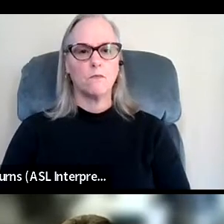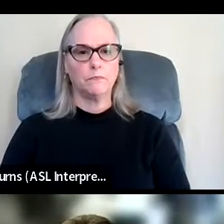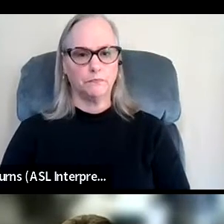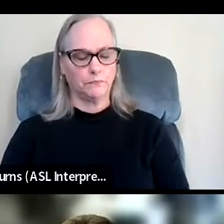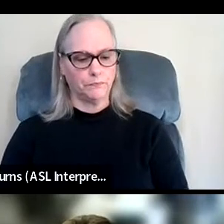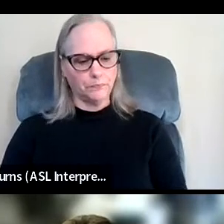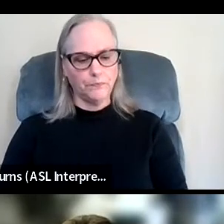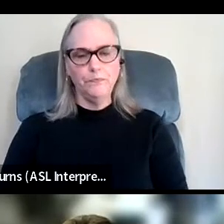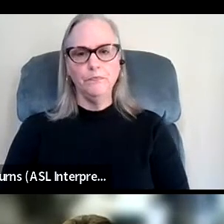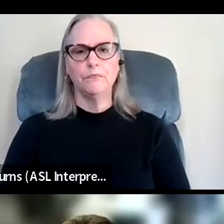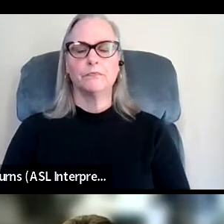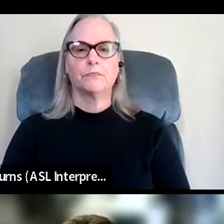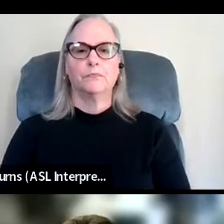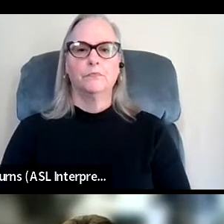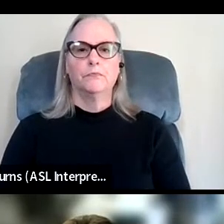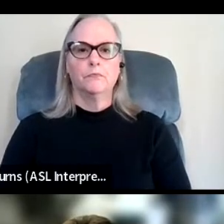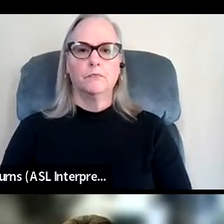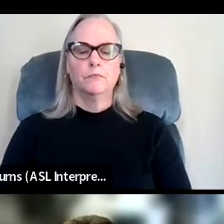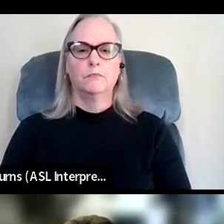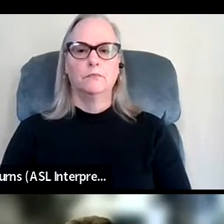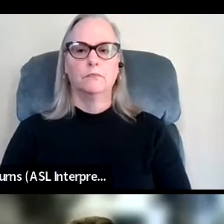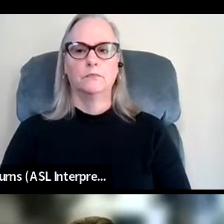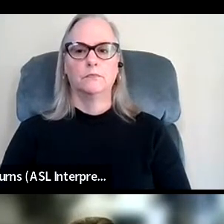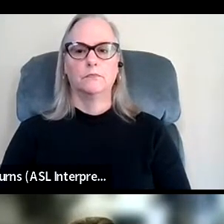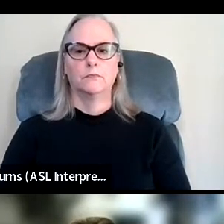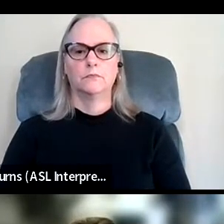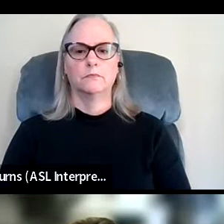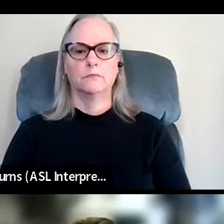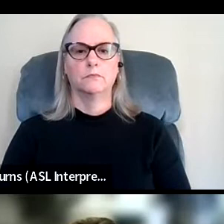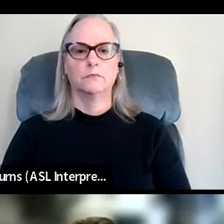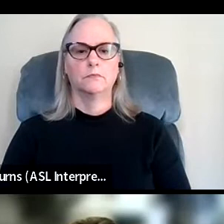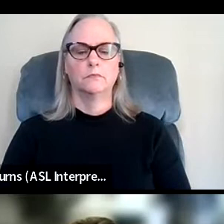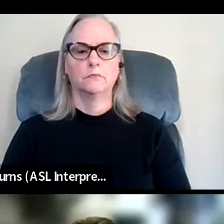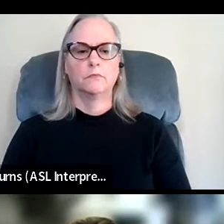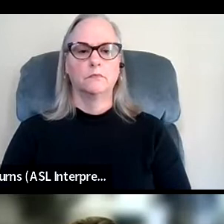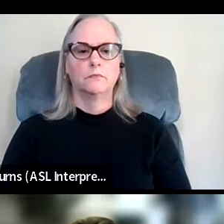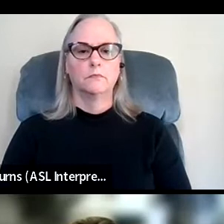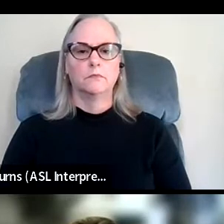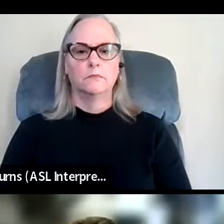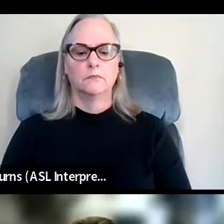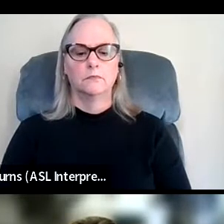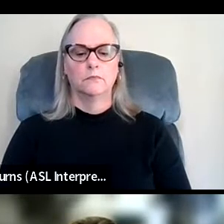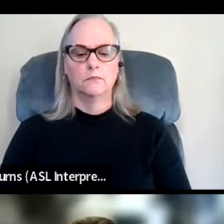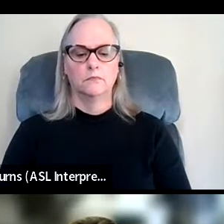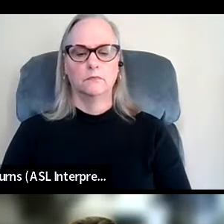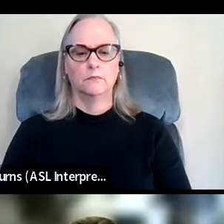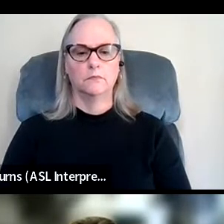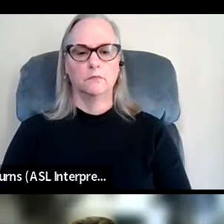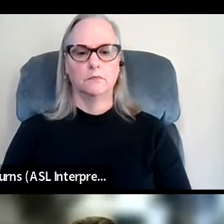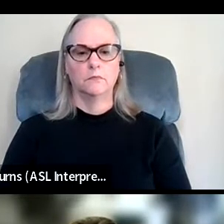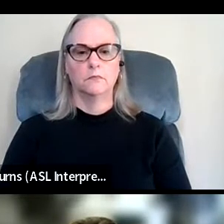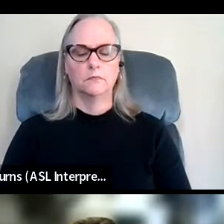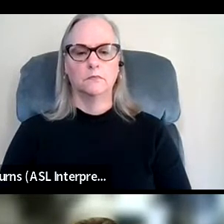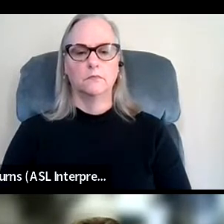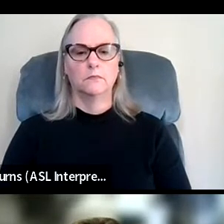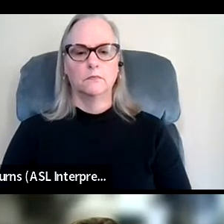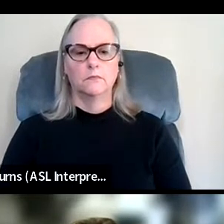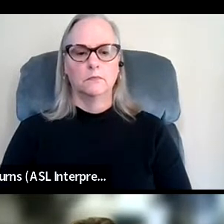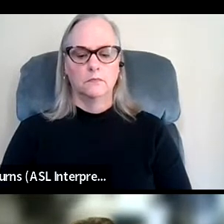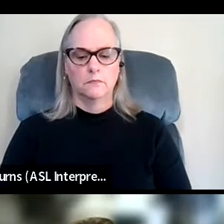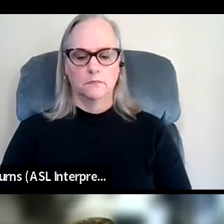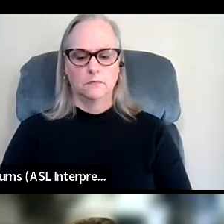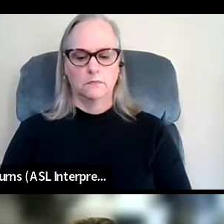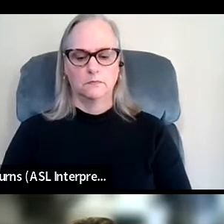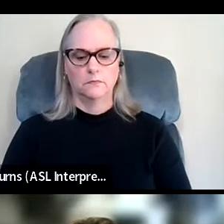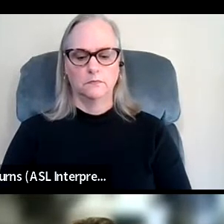elija Spanish y haga clic en Done o Listo. Si desea escuchar solo al intérprete y no a los oradores